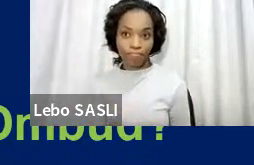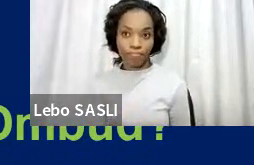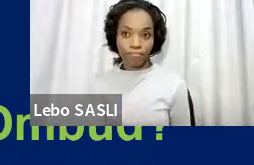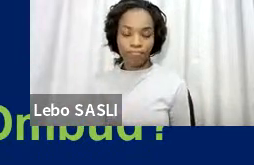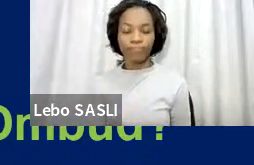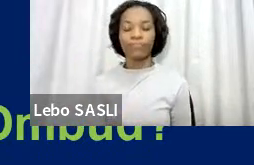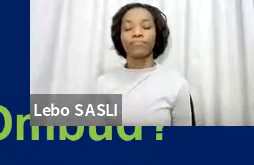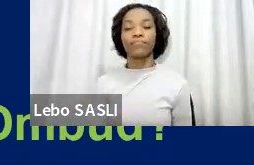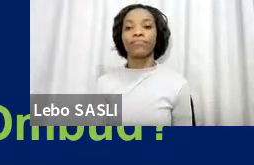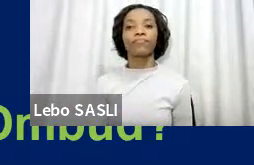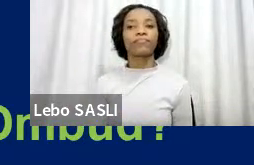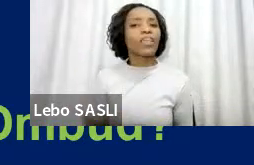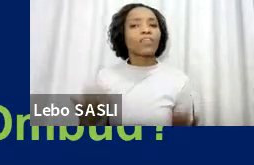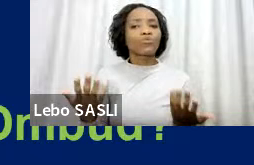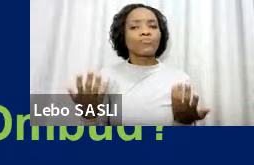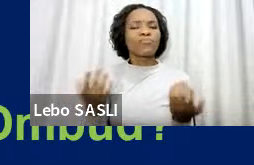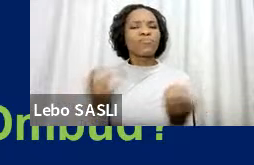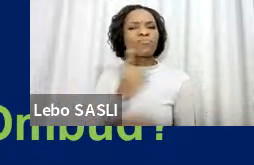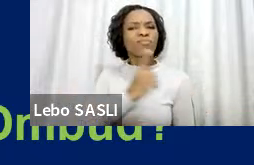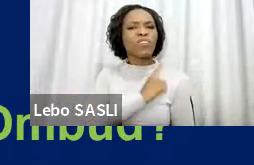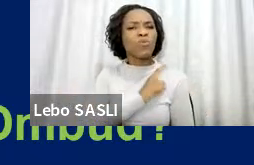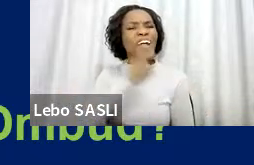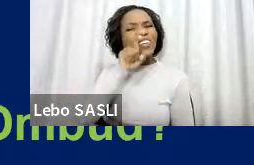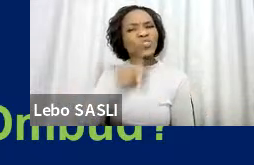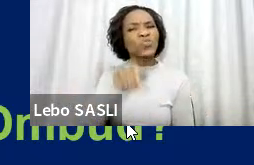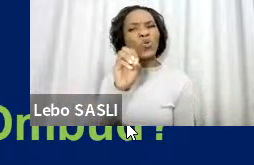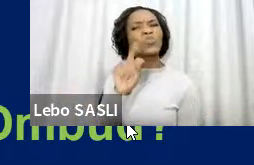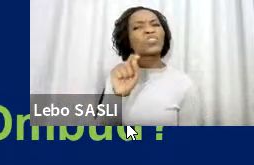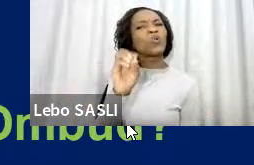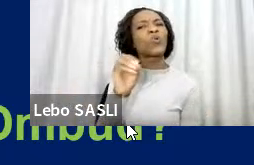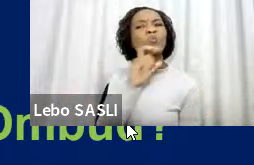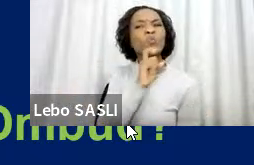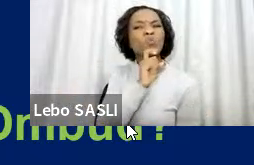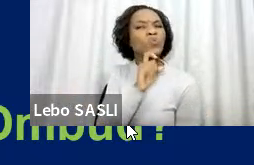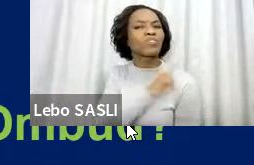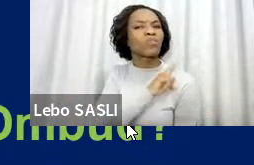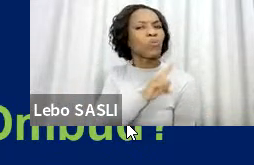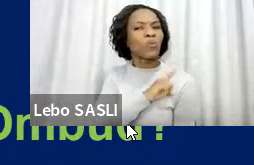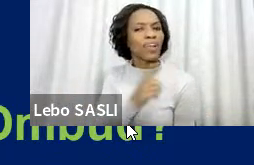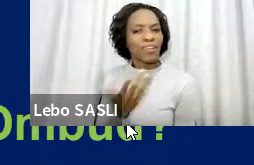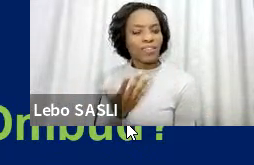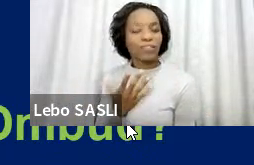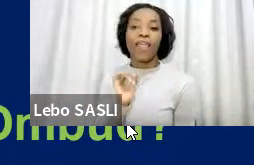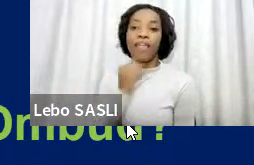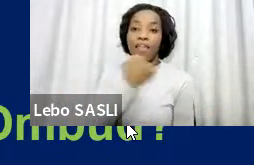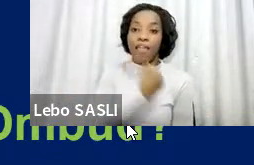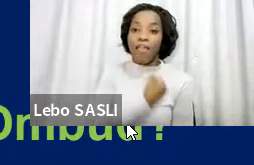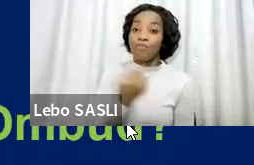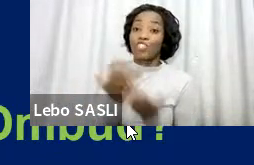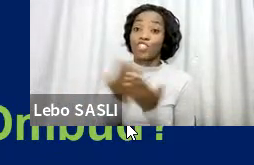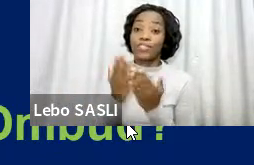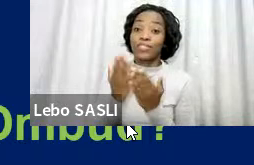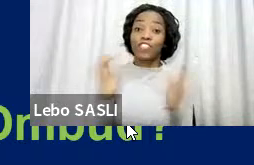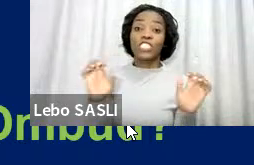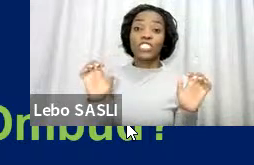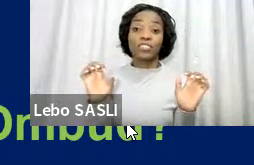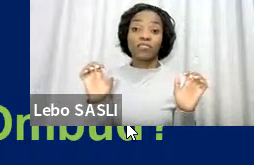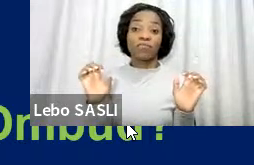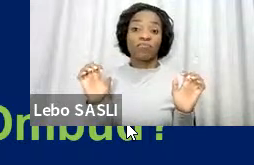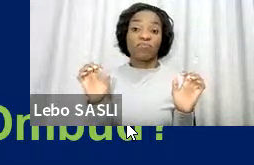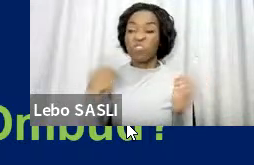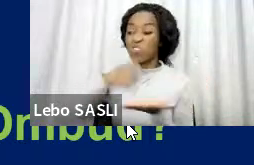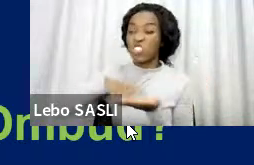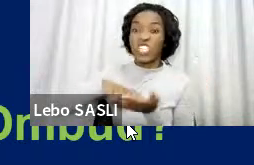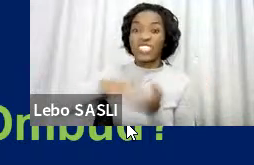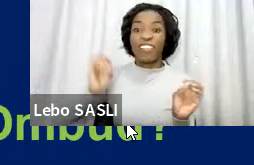Now, why should you use the Office of the Tax Ombudsman? Our services are free. We do not charge